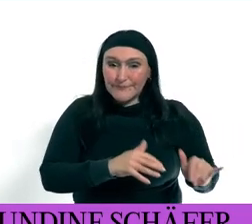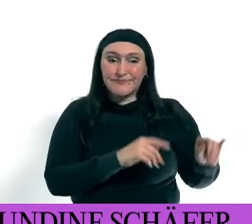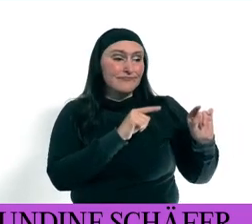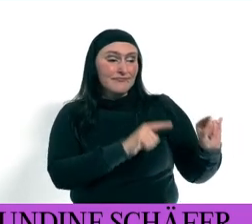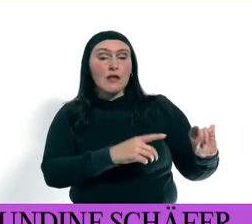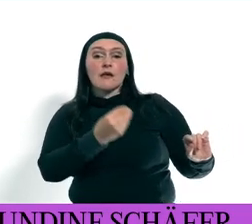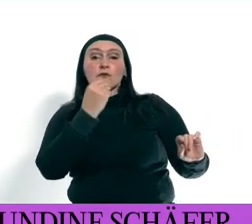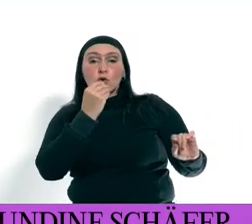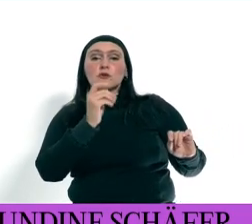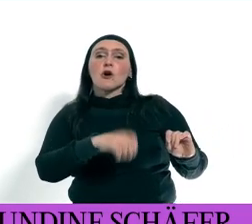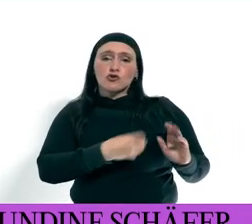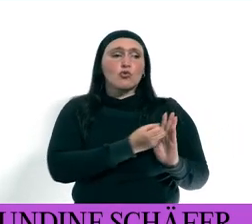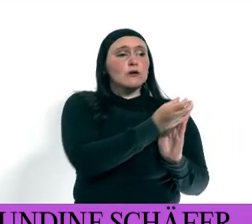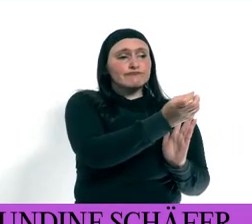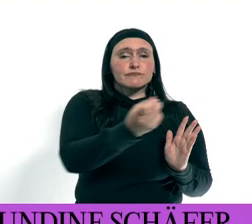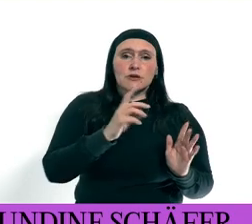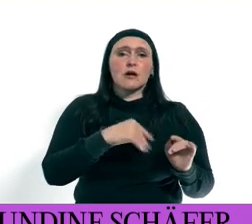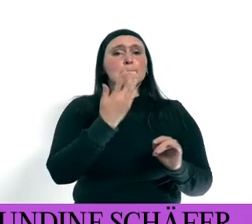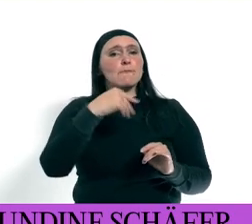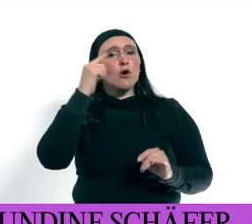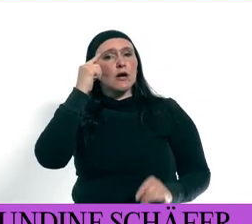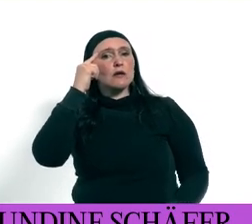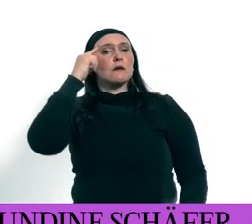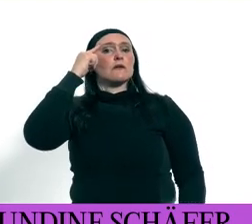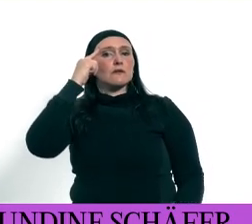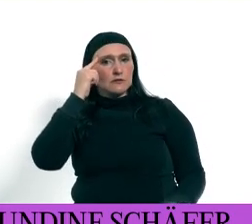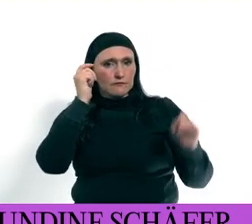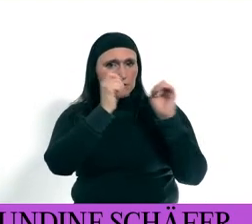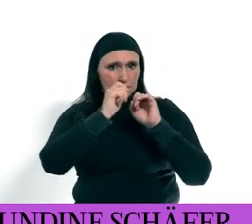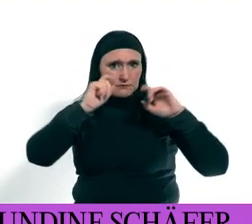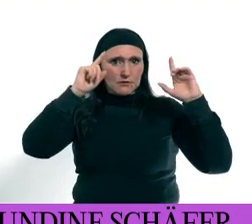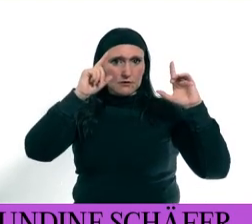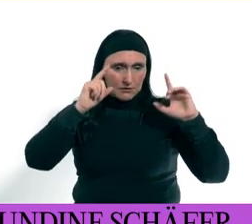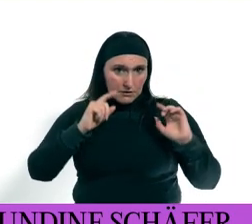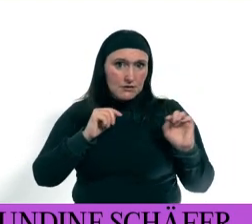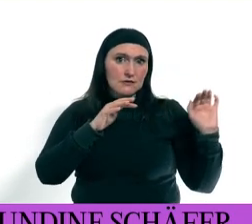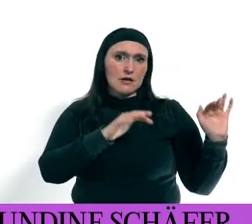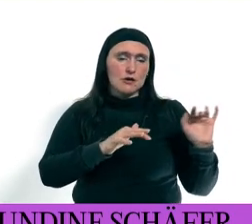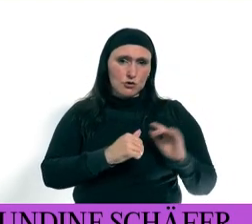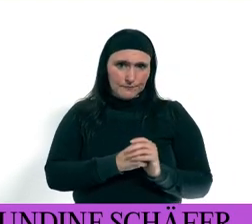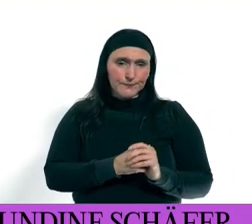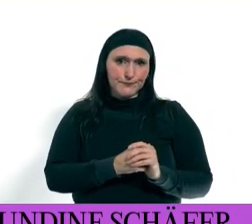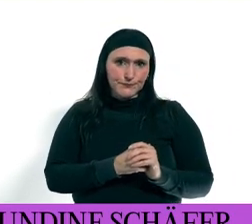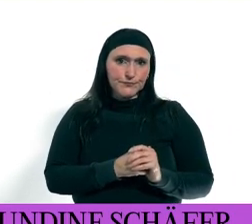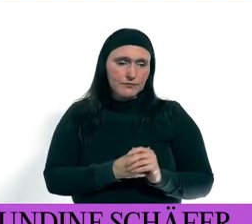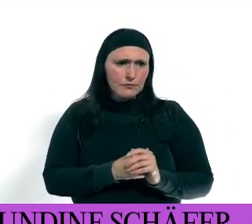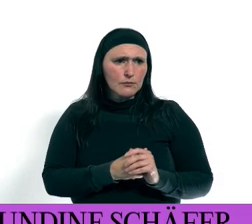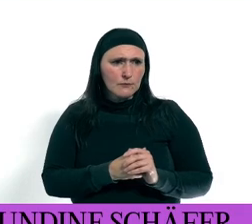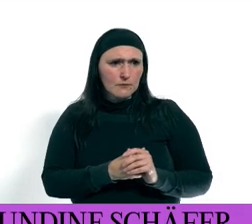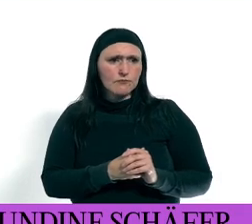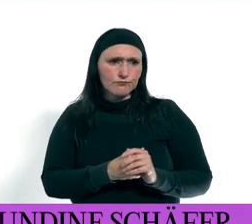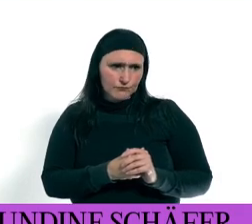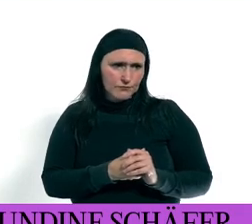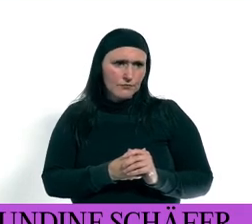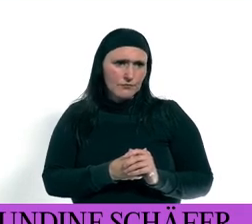was wir ansprachen, zum Thema Essen teilen, Lebensmittel teilen. So it was Zero Waste Food Art,